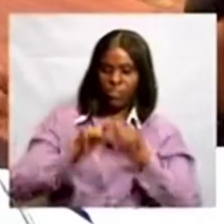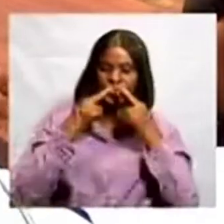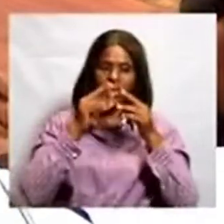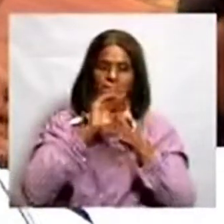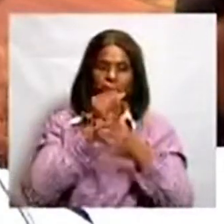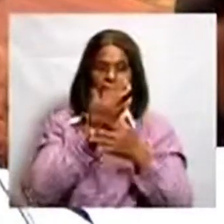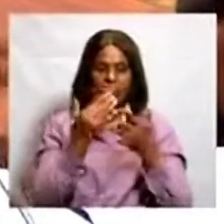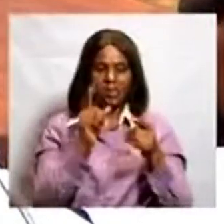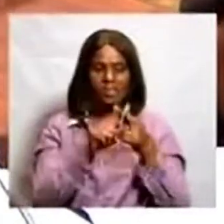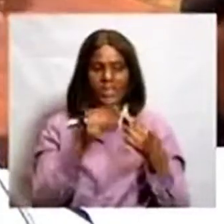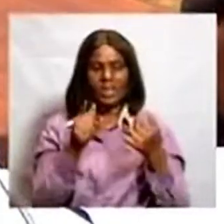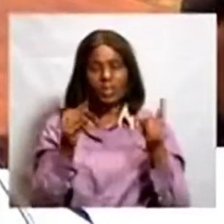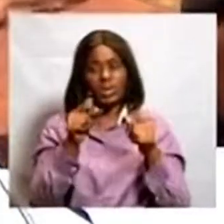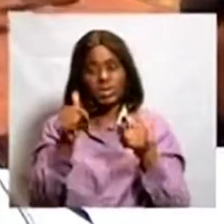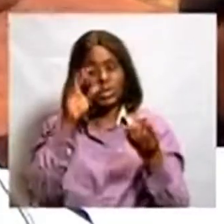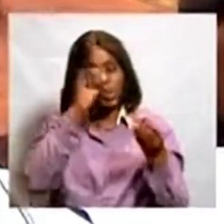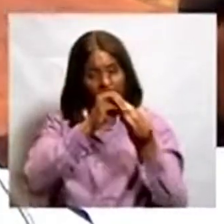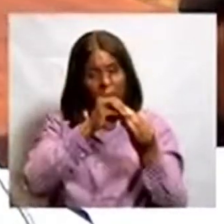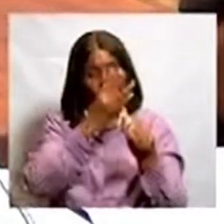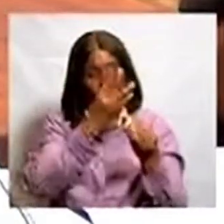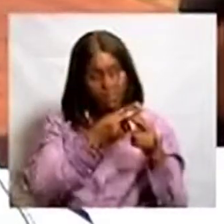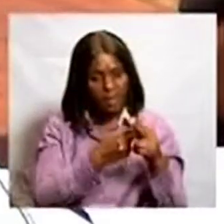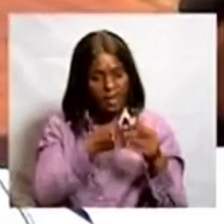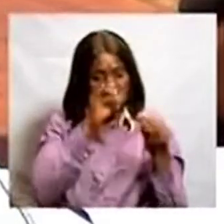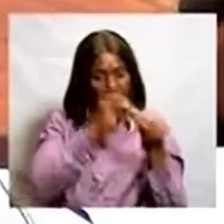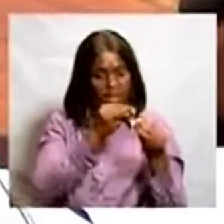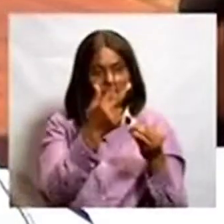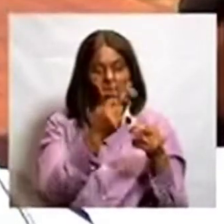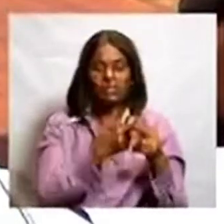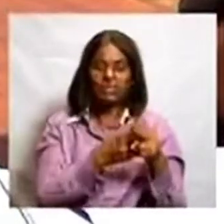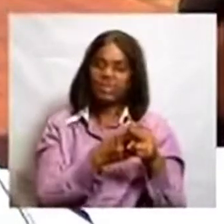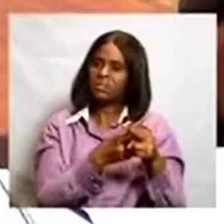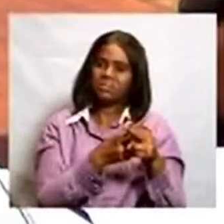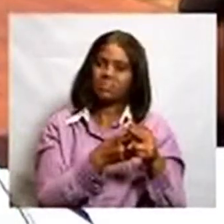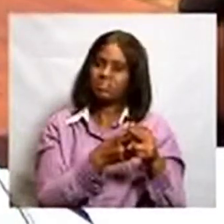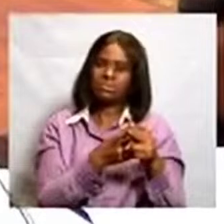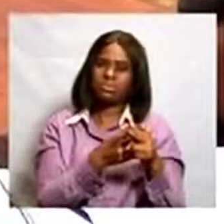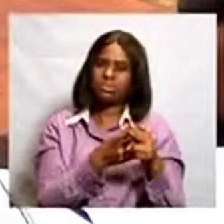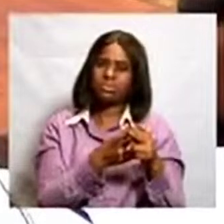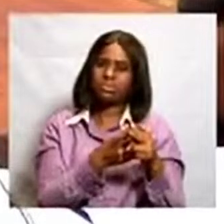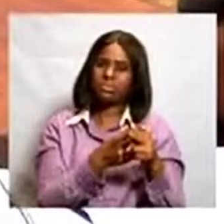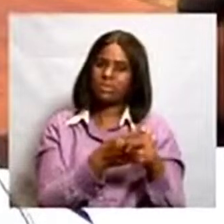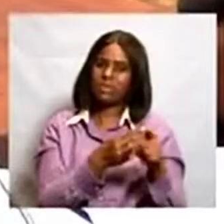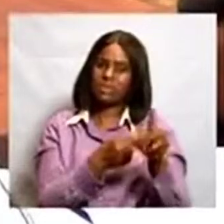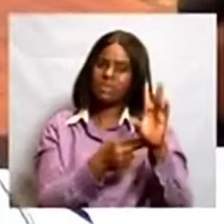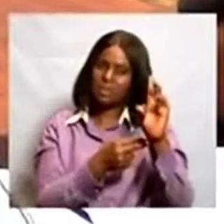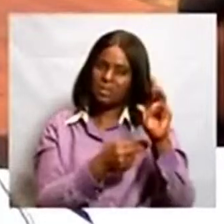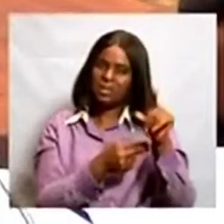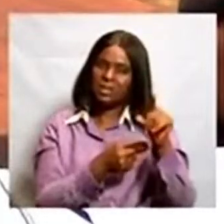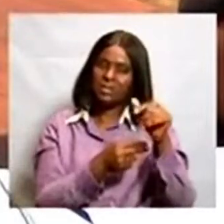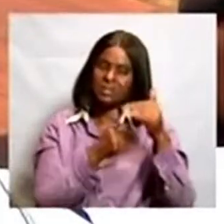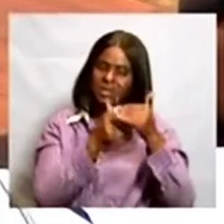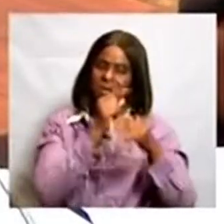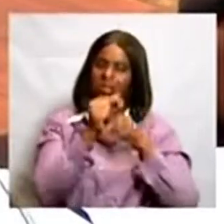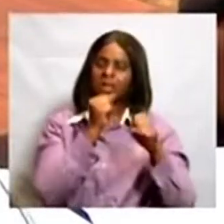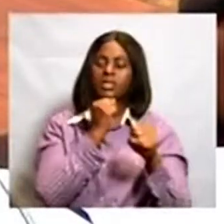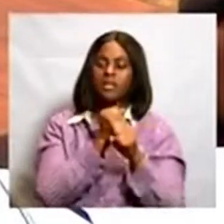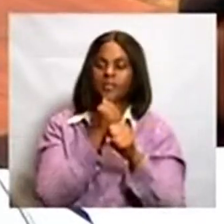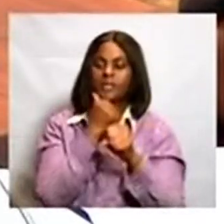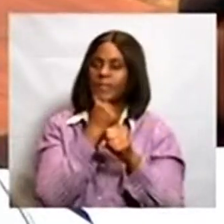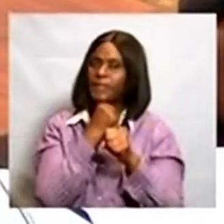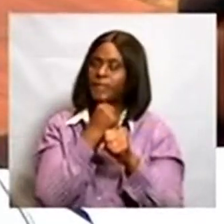something. But really, when you add 4 months plus 3 months, that's 7, almost a year.